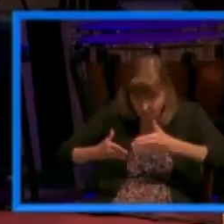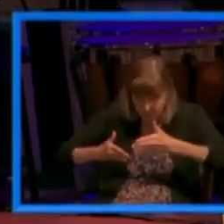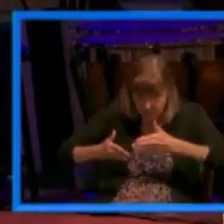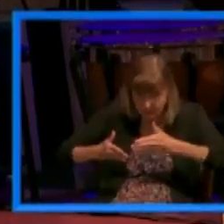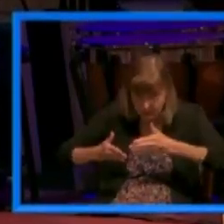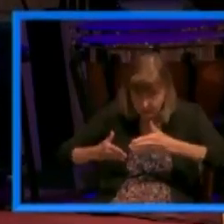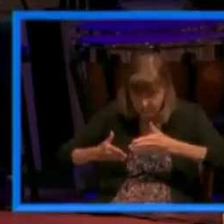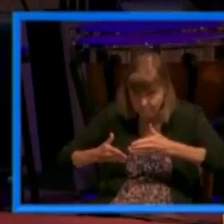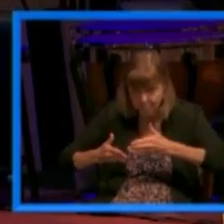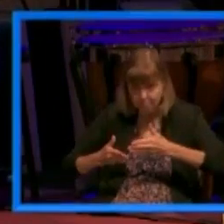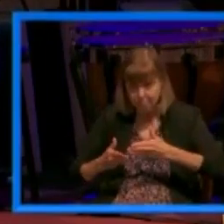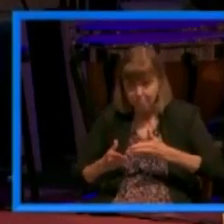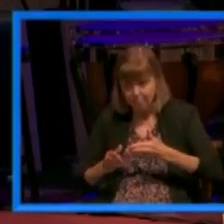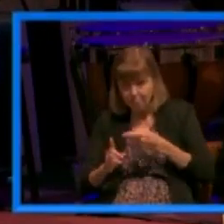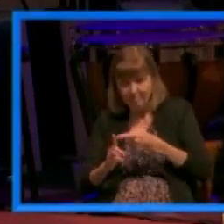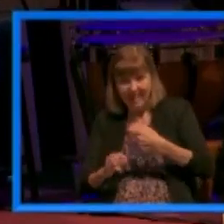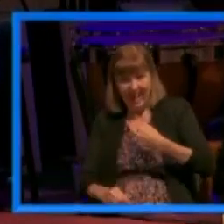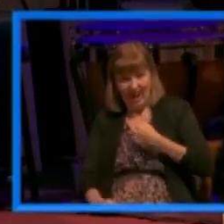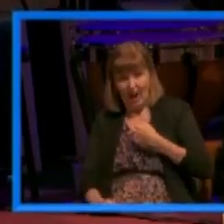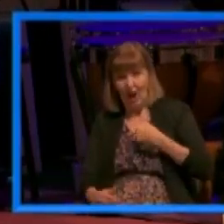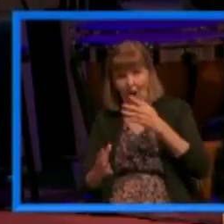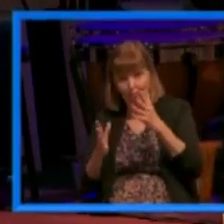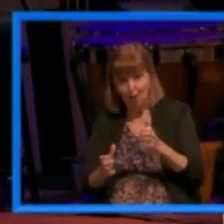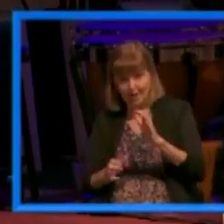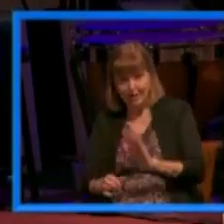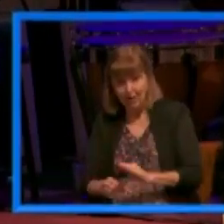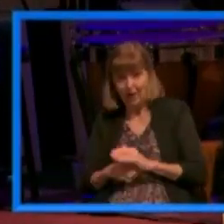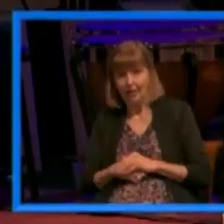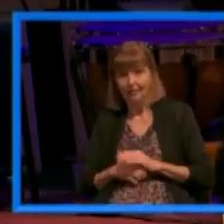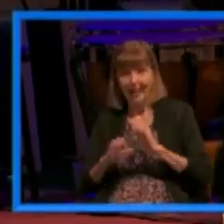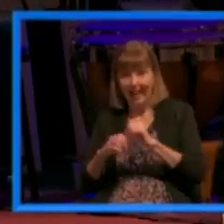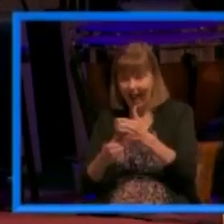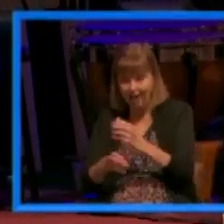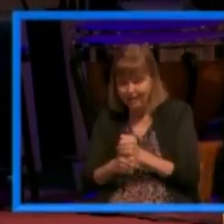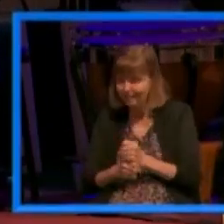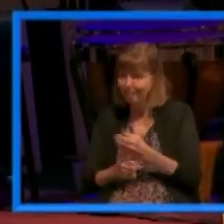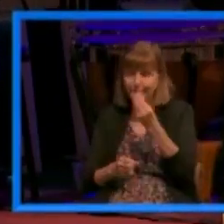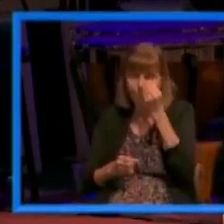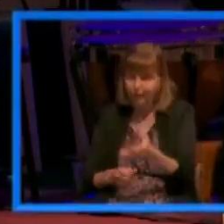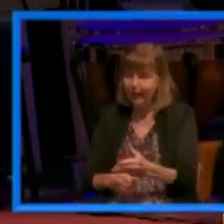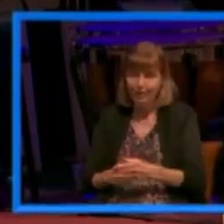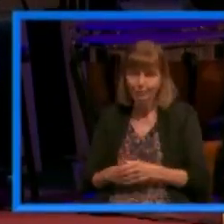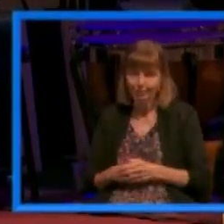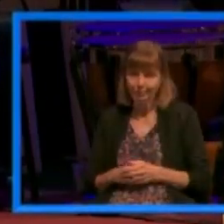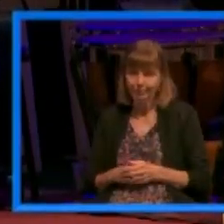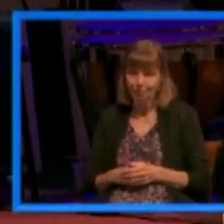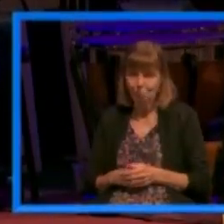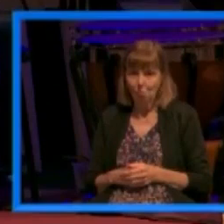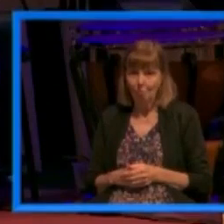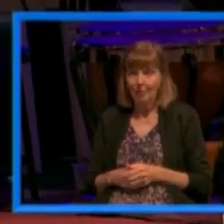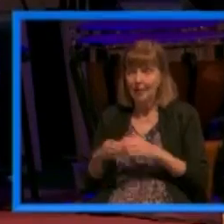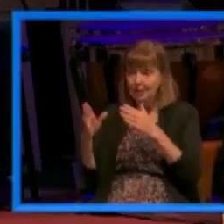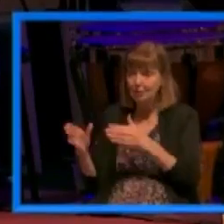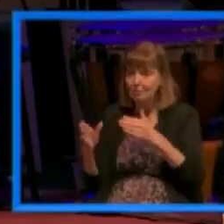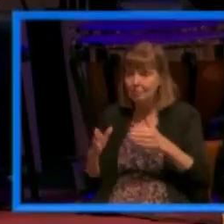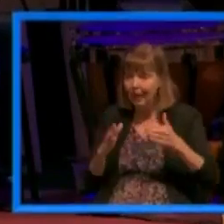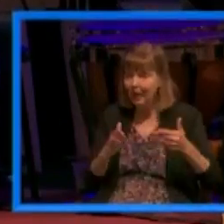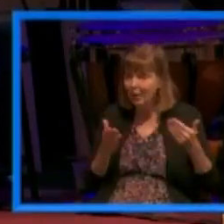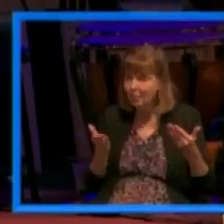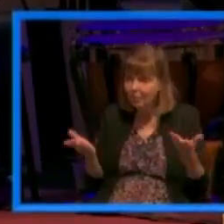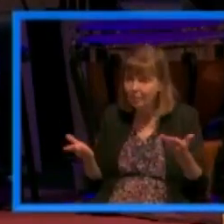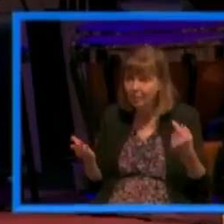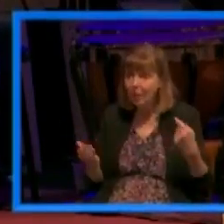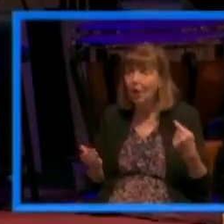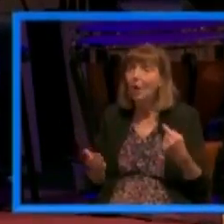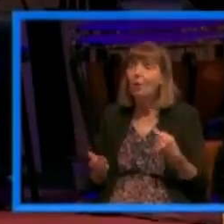She doesn't care what will come out of it. And so we have in here this pattern. The pattern of sin is this. Once we stop trusting God and